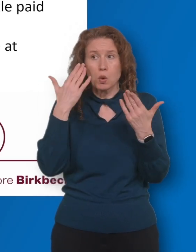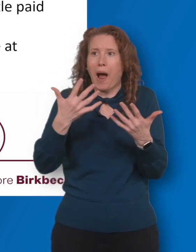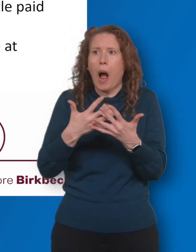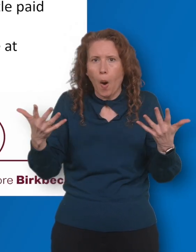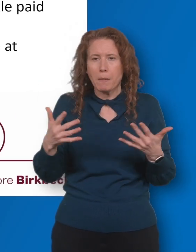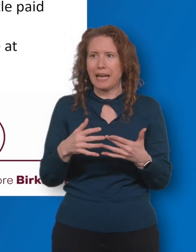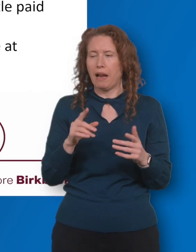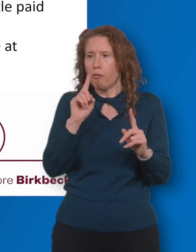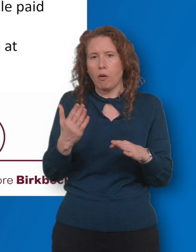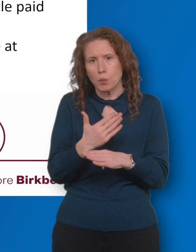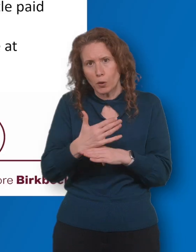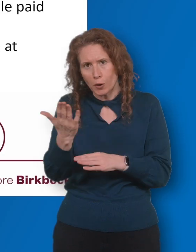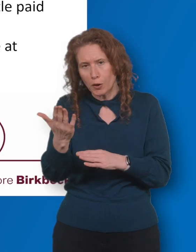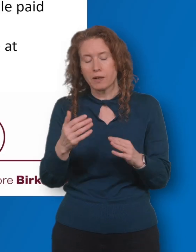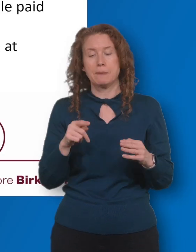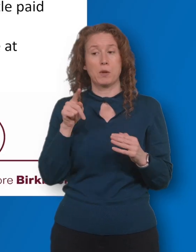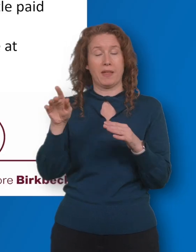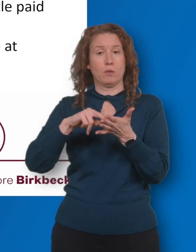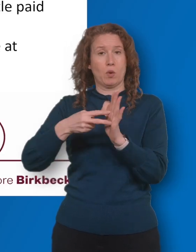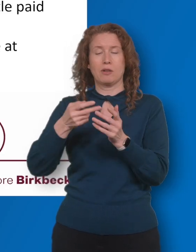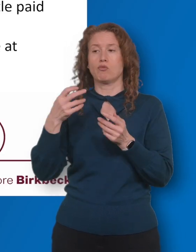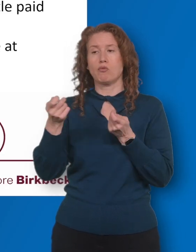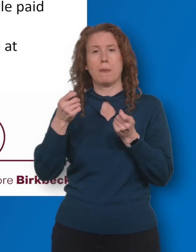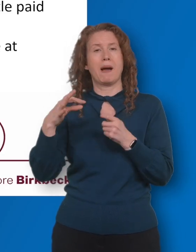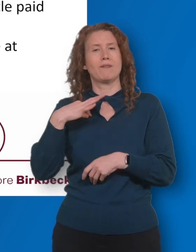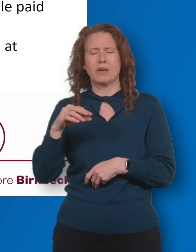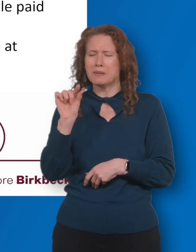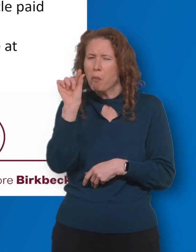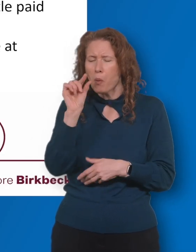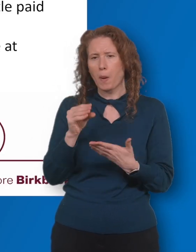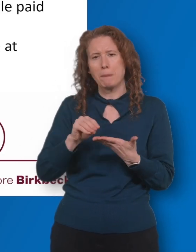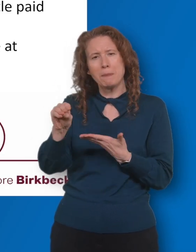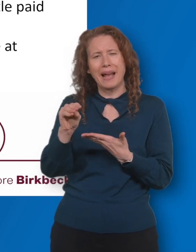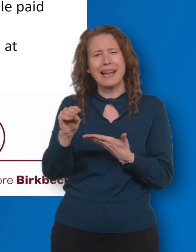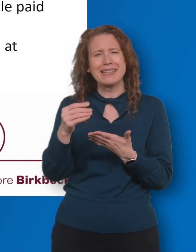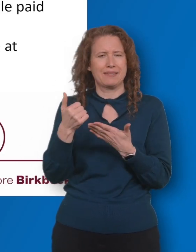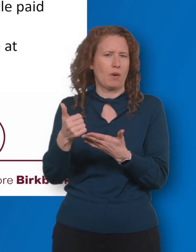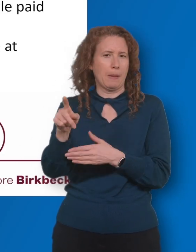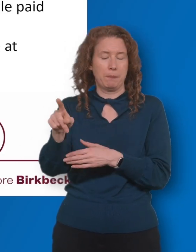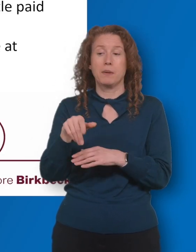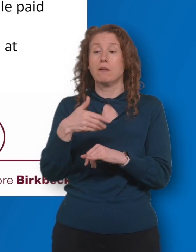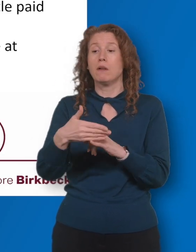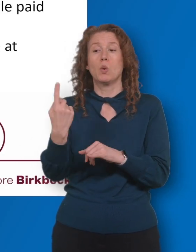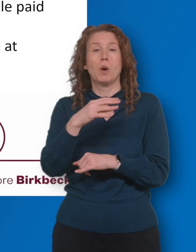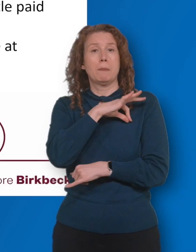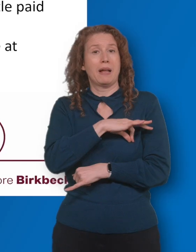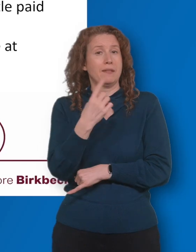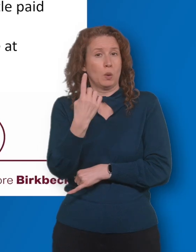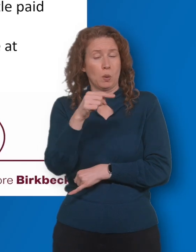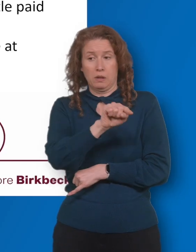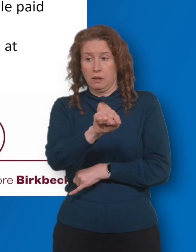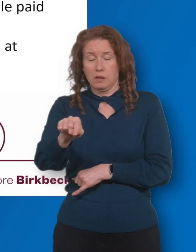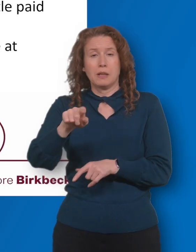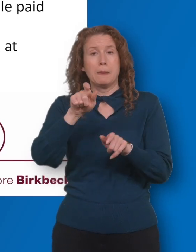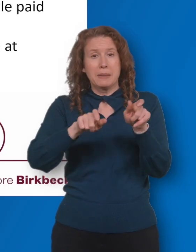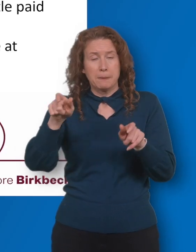So it's run by volunteers with a little paid help, and the end beneficiaries are people in